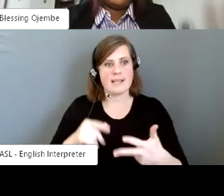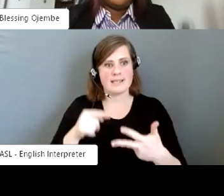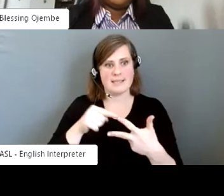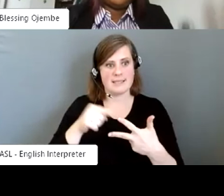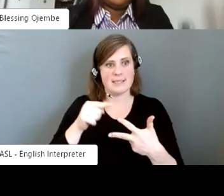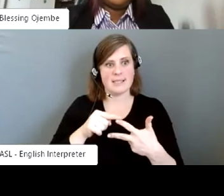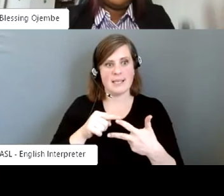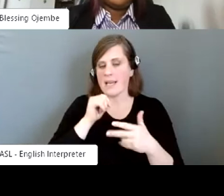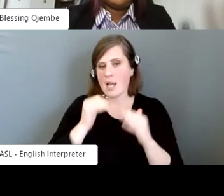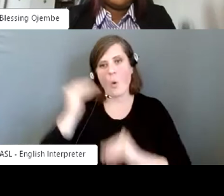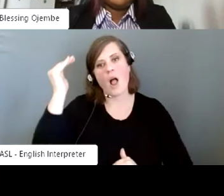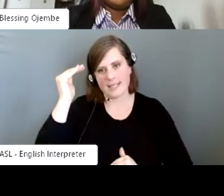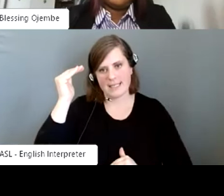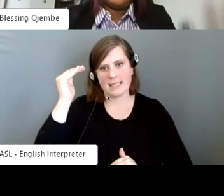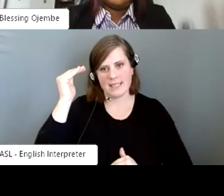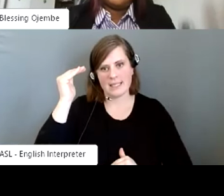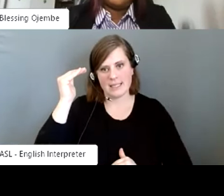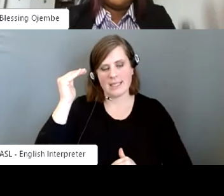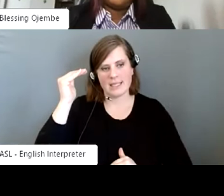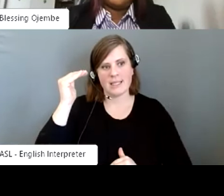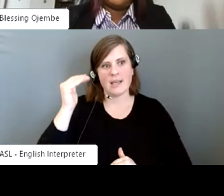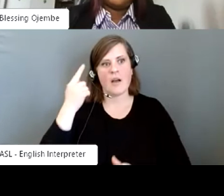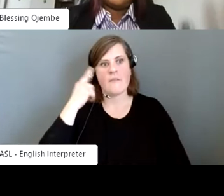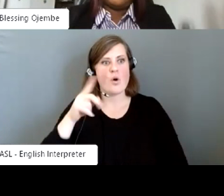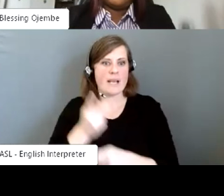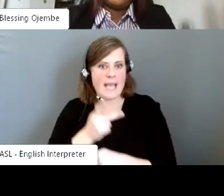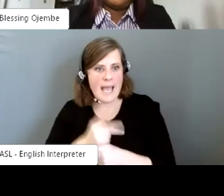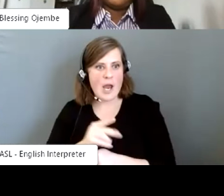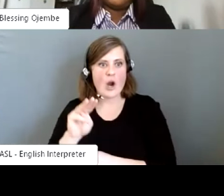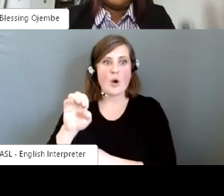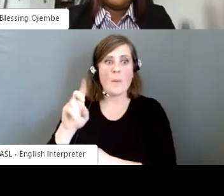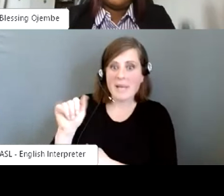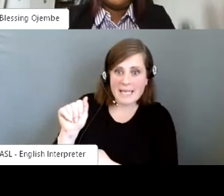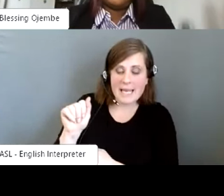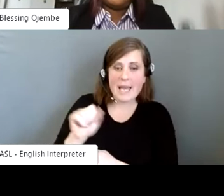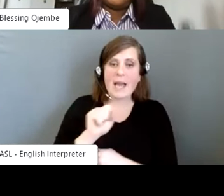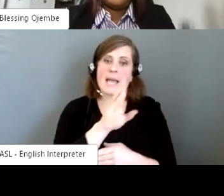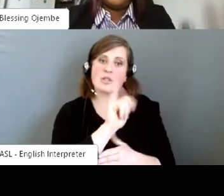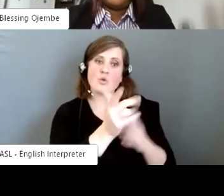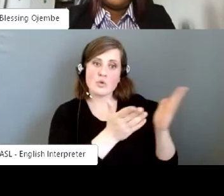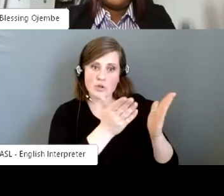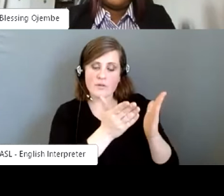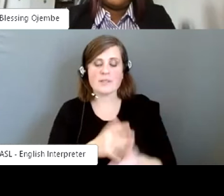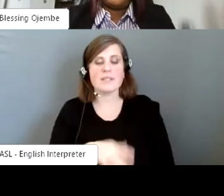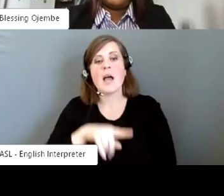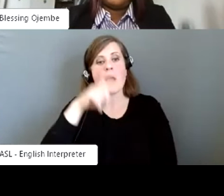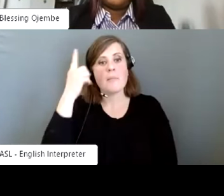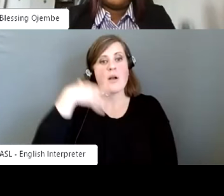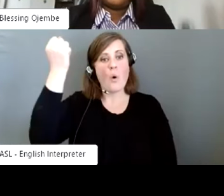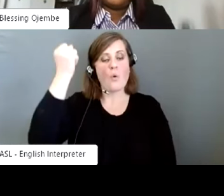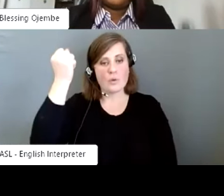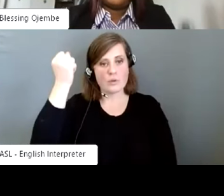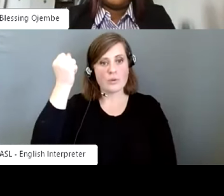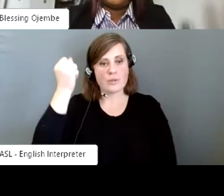of inequality within the context of healthcare, media, and social services. Black older adults may face barrier to